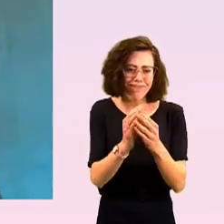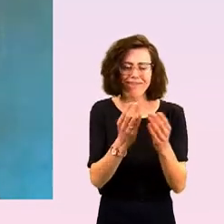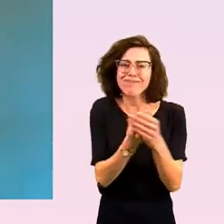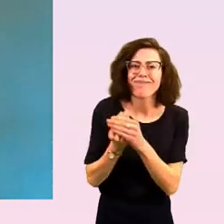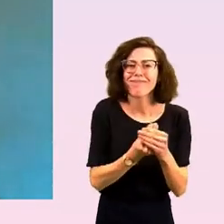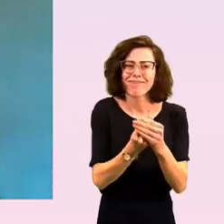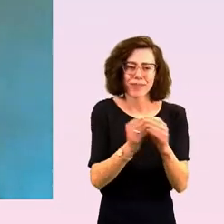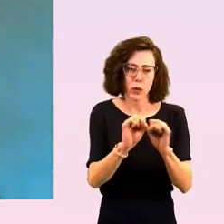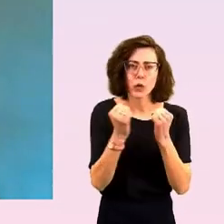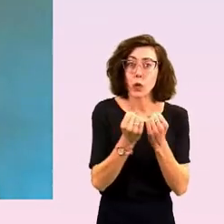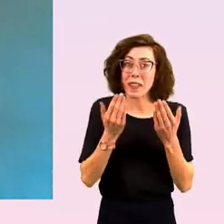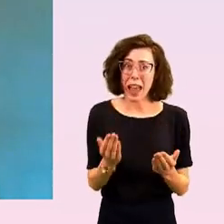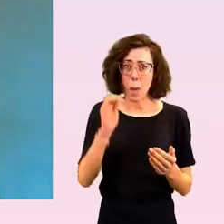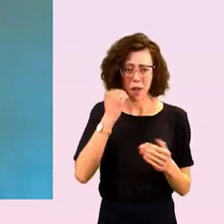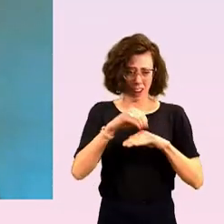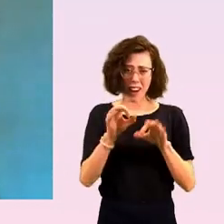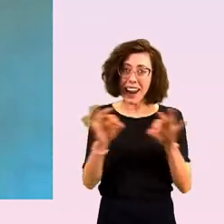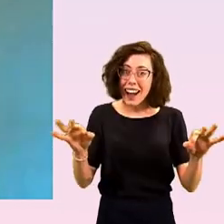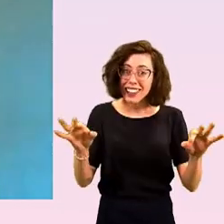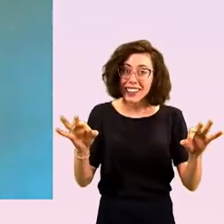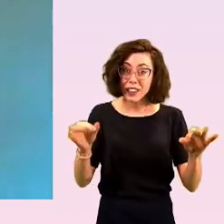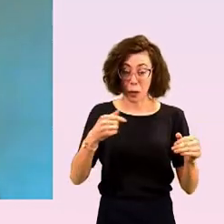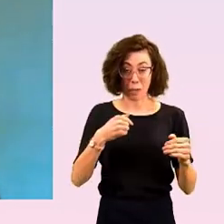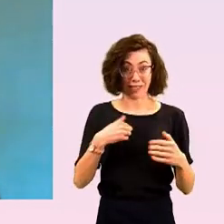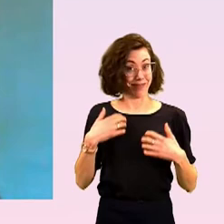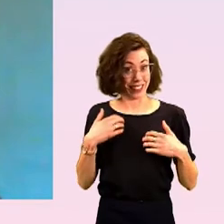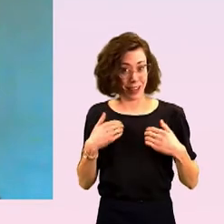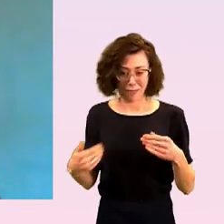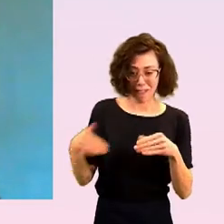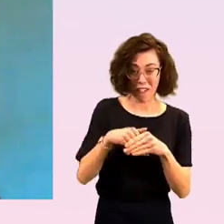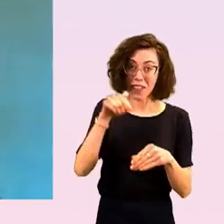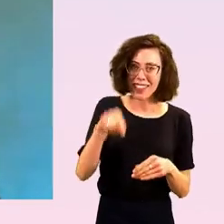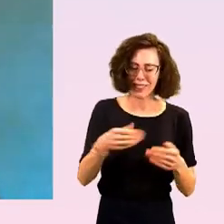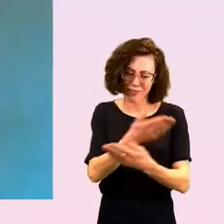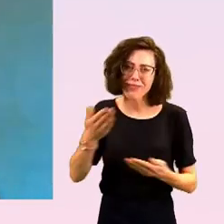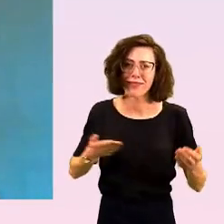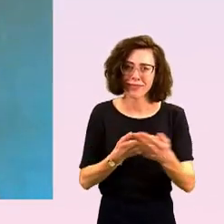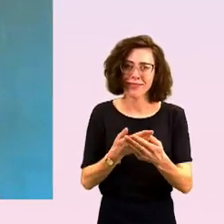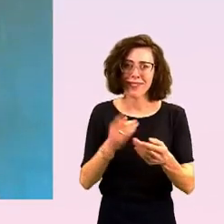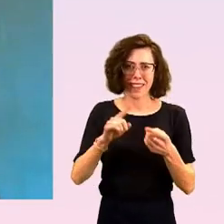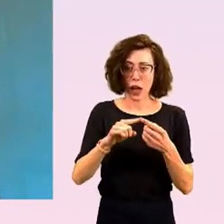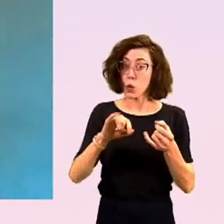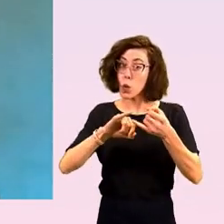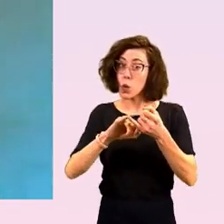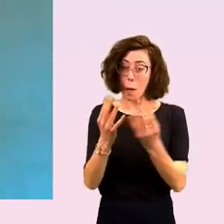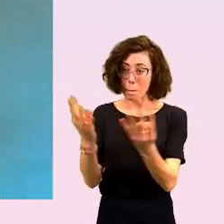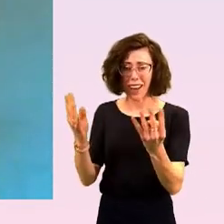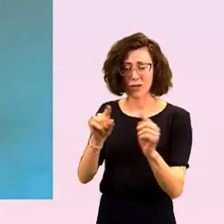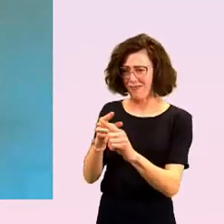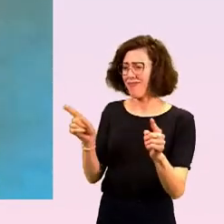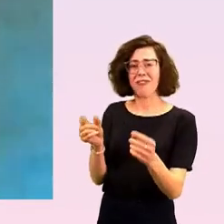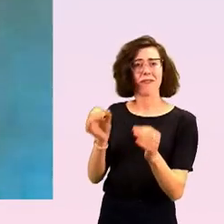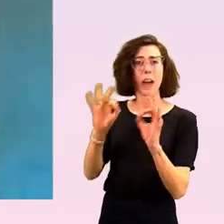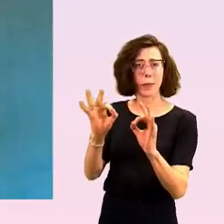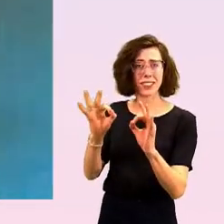forward? So I'm really excited to be a part of this conversation and am joined by a great panel, and I'm going to throw it to each of them to